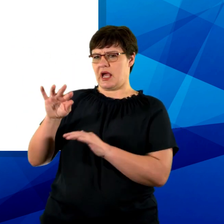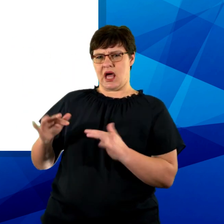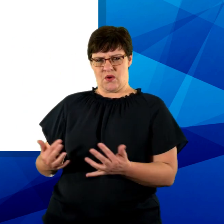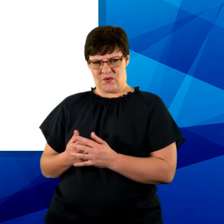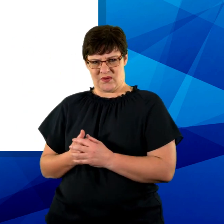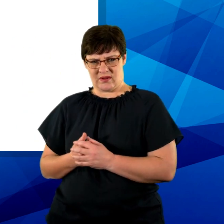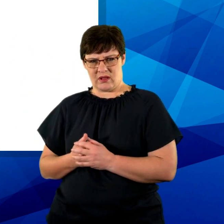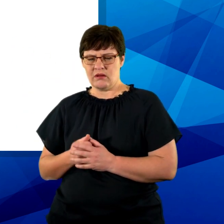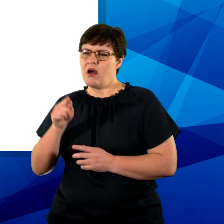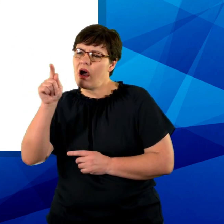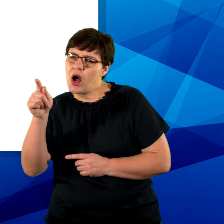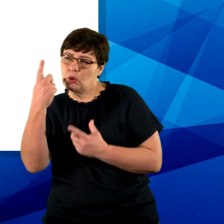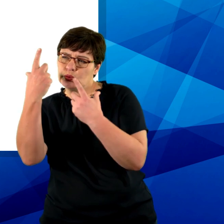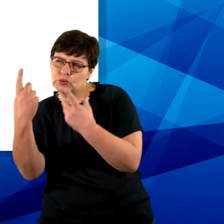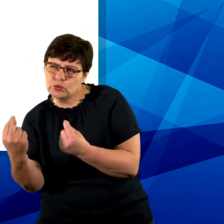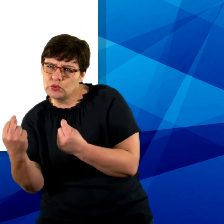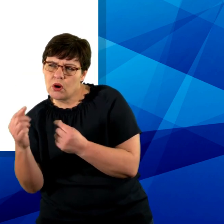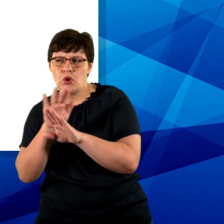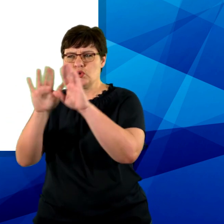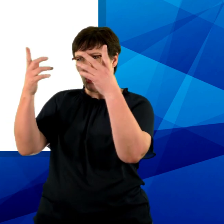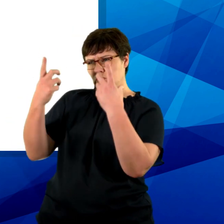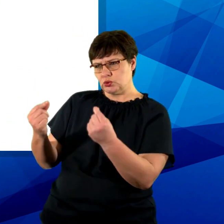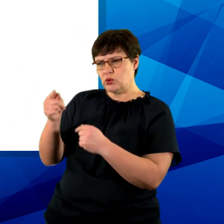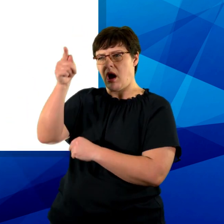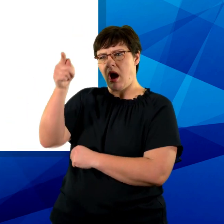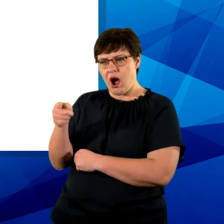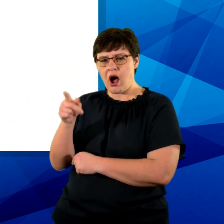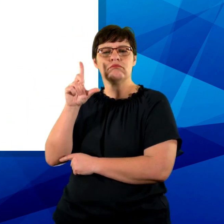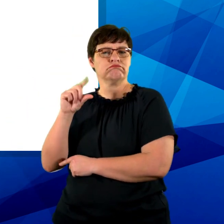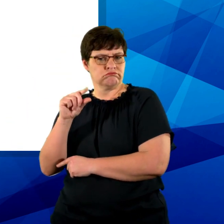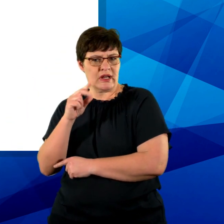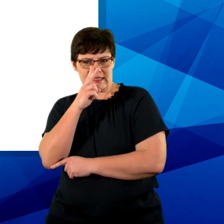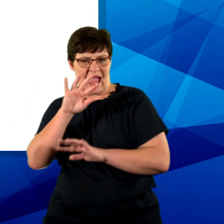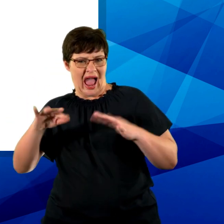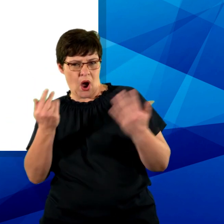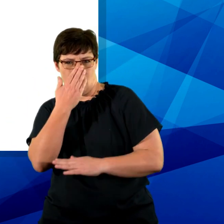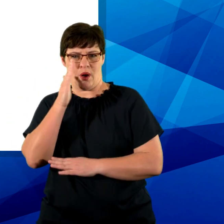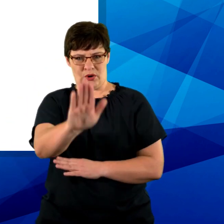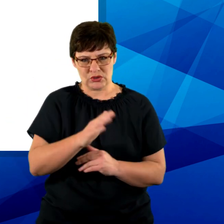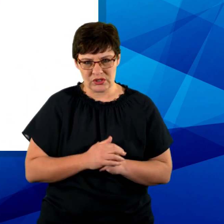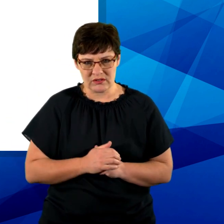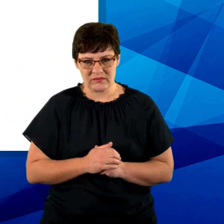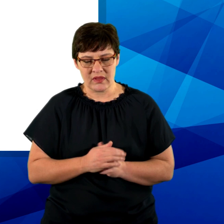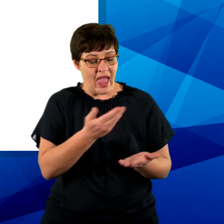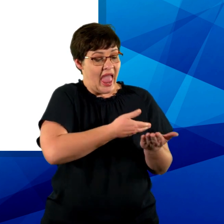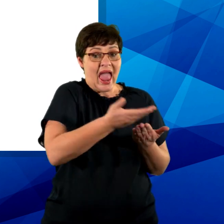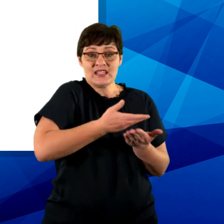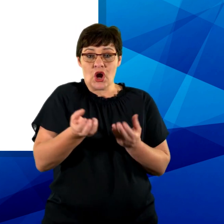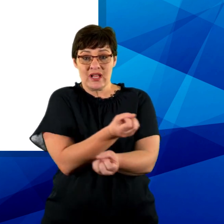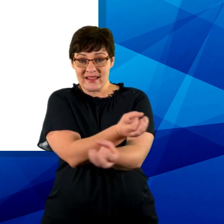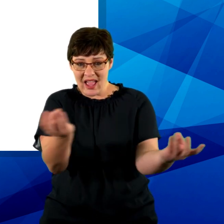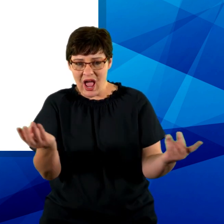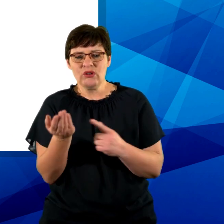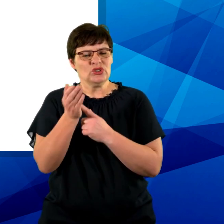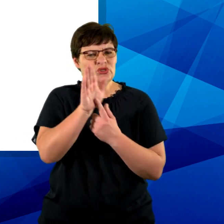It is useful to see and know how your discipline experts approach the matter. Refer to the handout for more examples